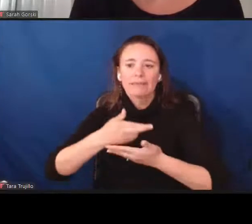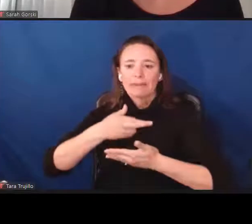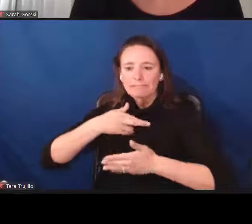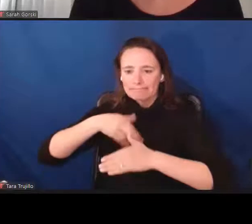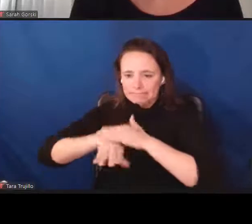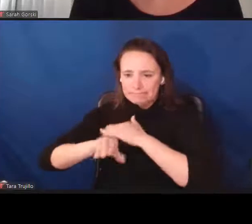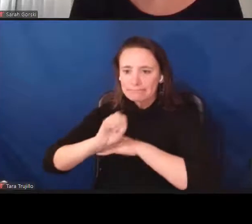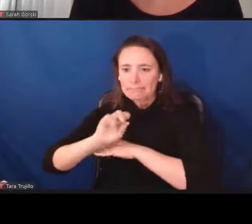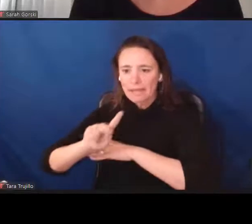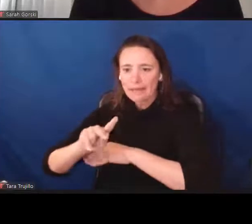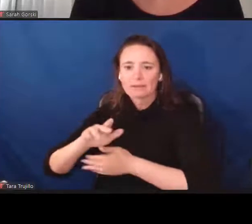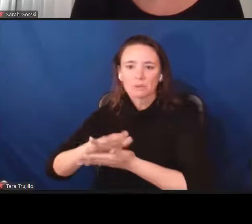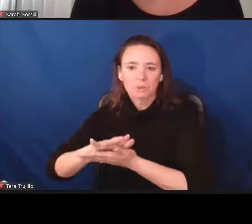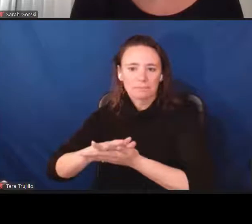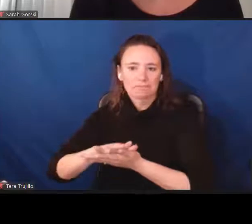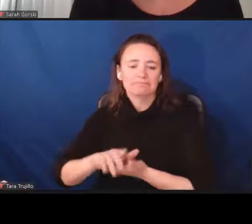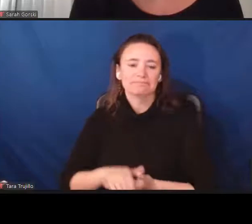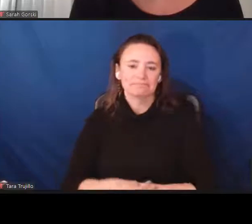school.